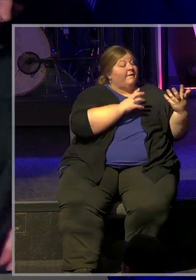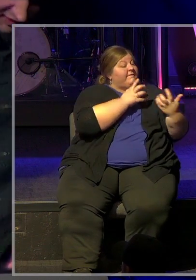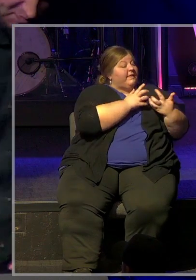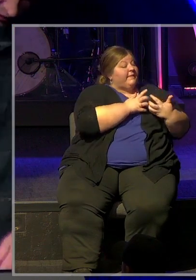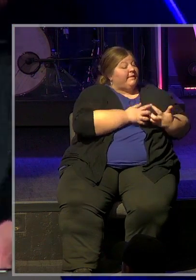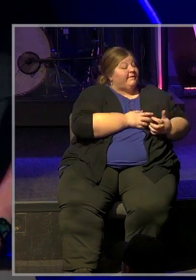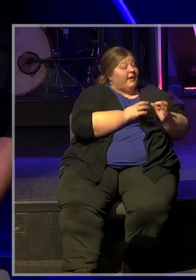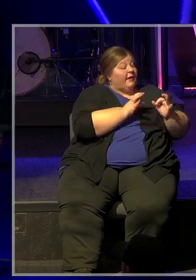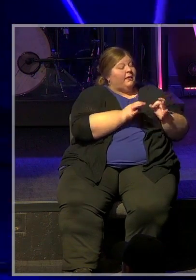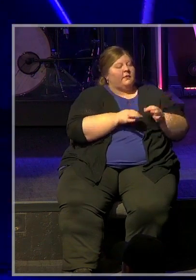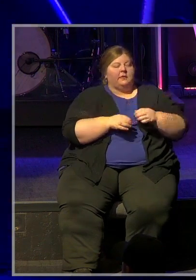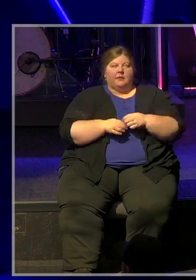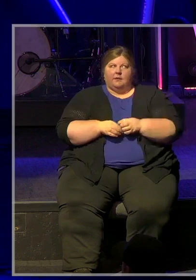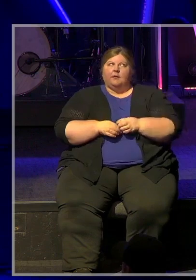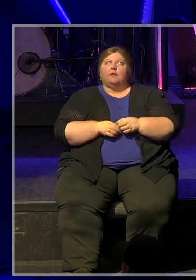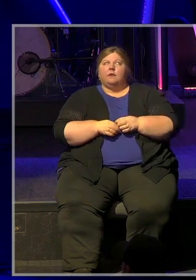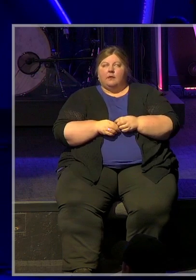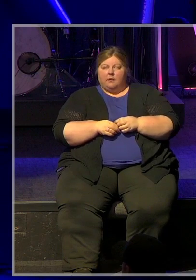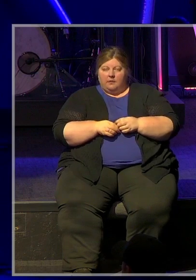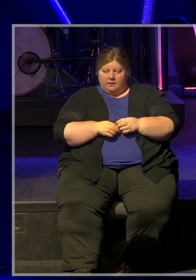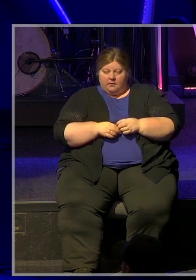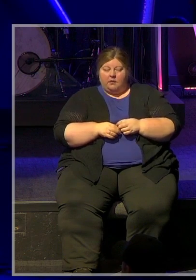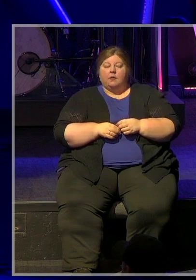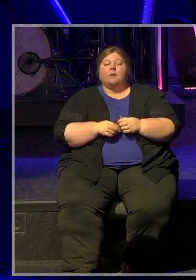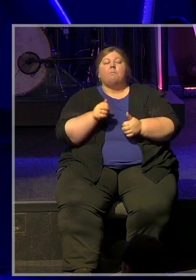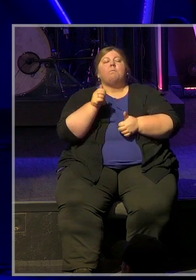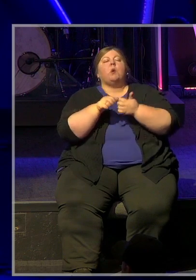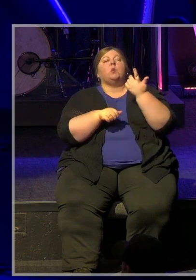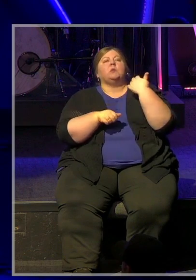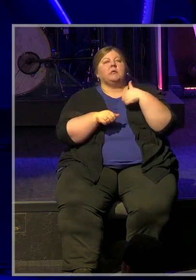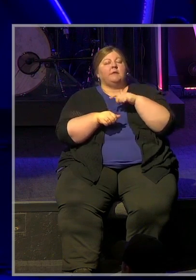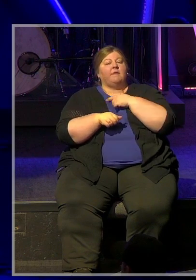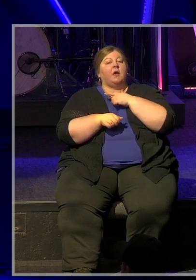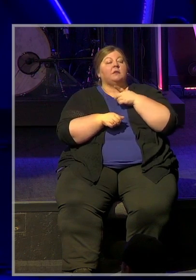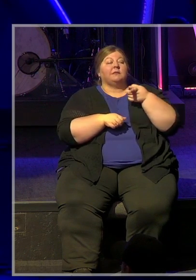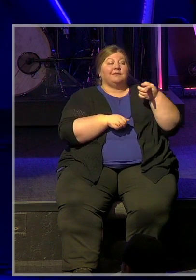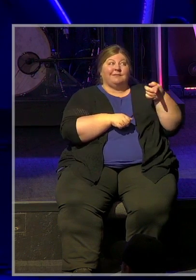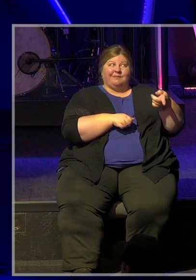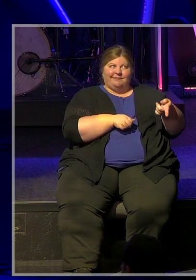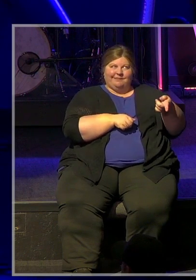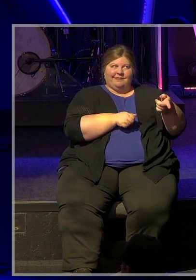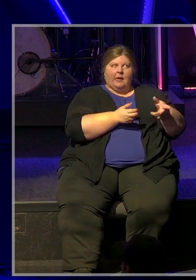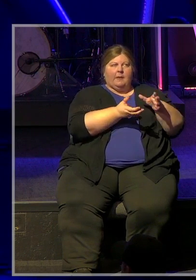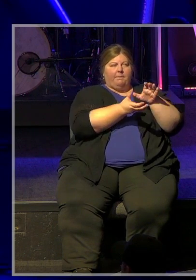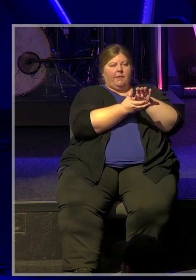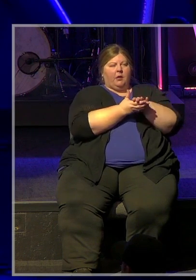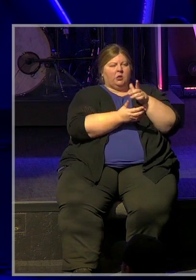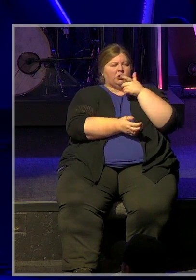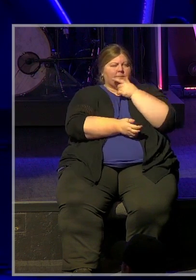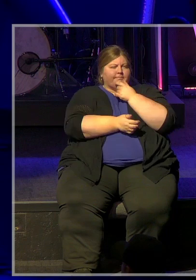of us enter into marriage with these things in mind. What do I want in a spouse?